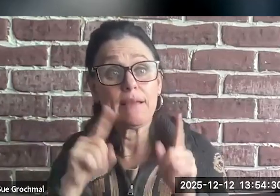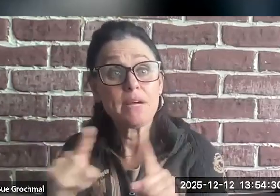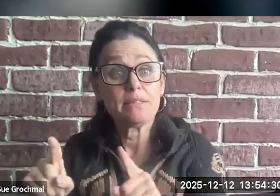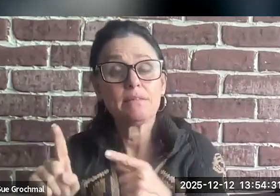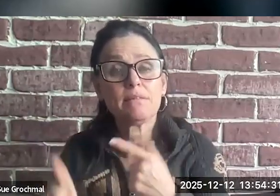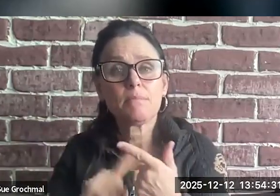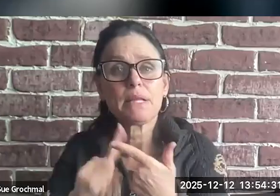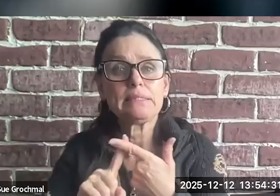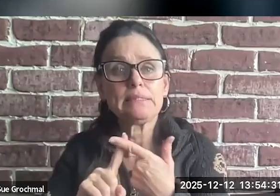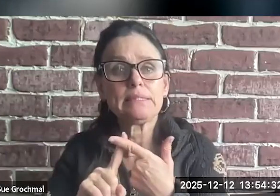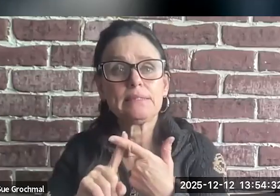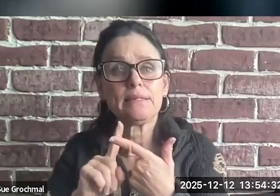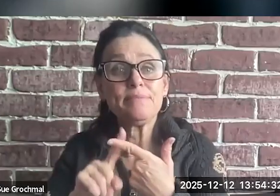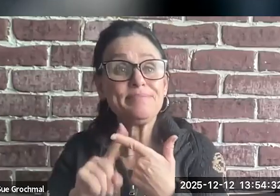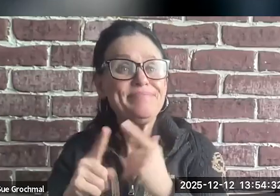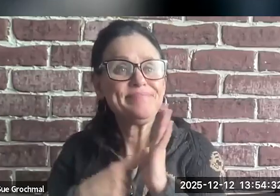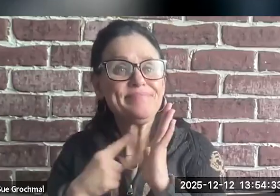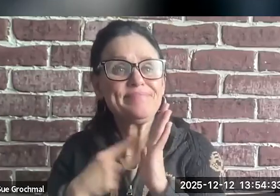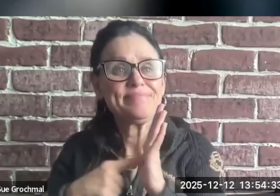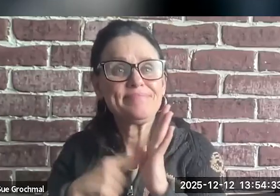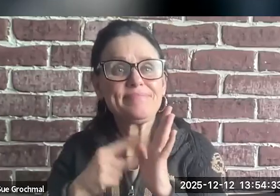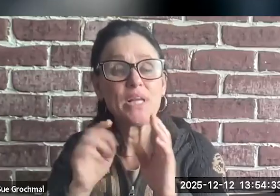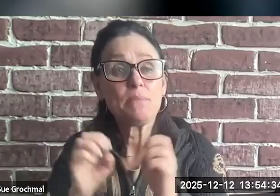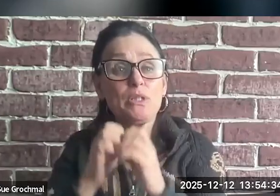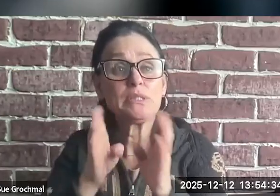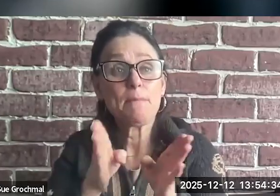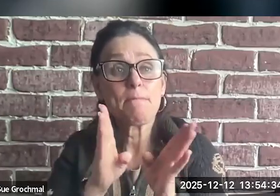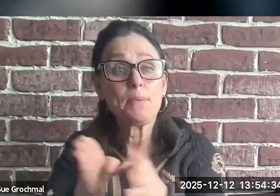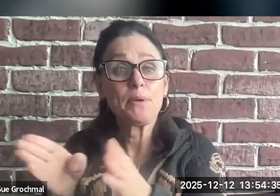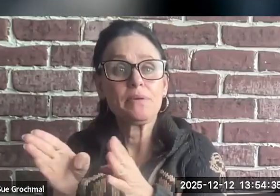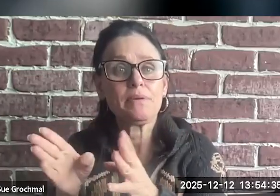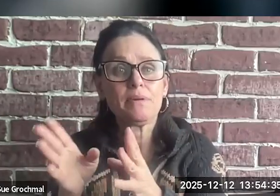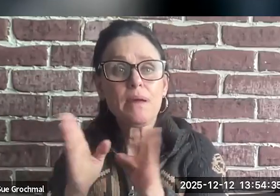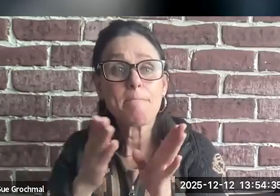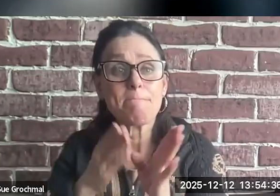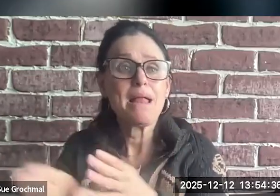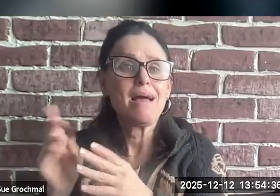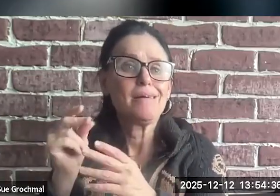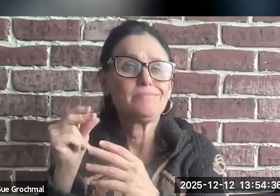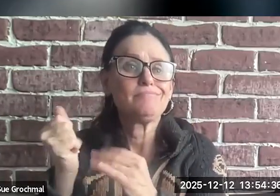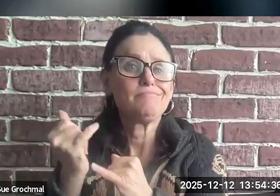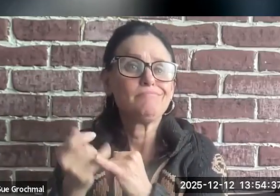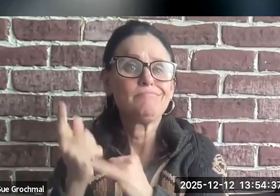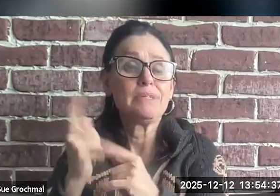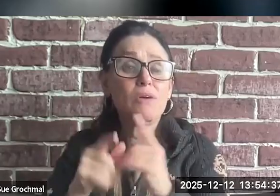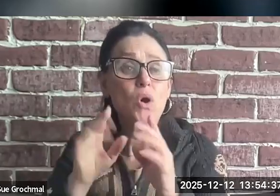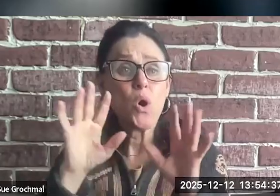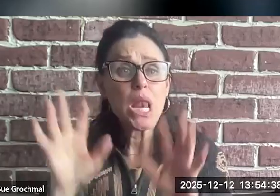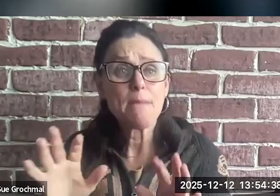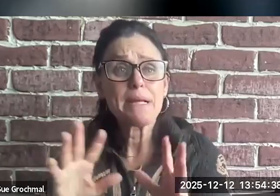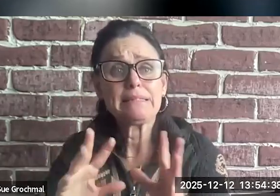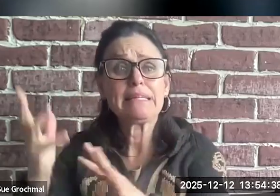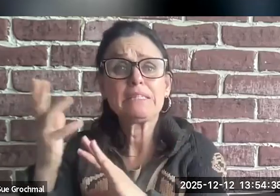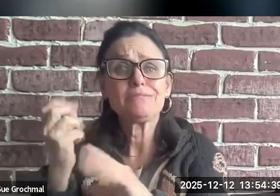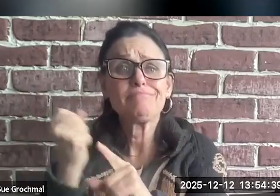also sometimes emergency preparedness is planned as like a one-off, right? So like climate disasters as like a single